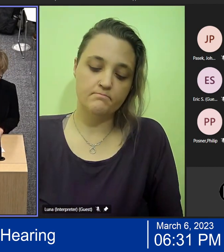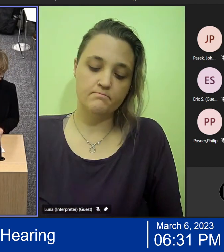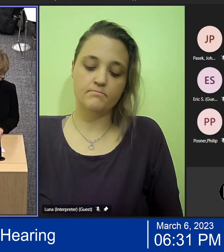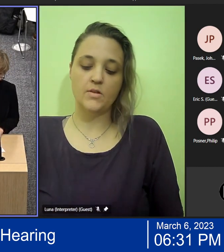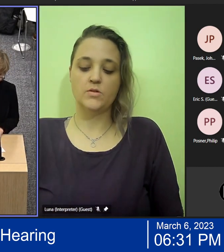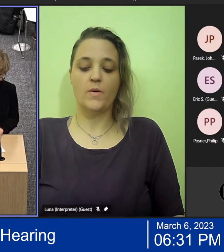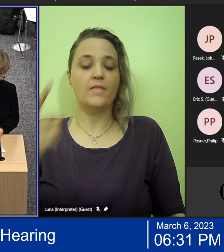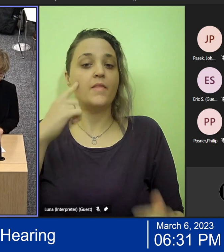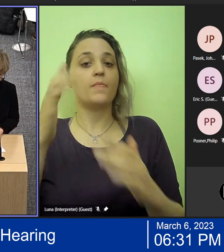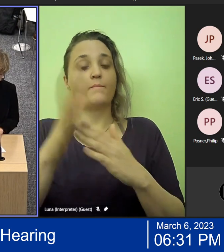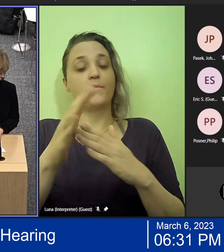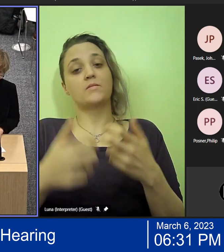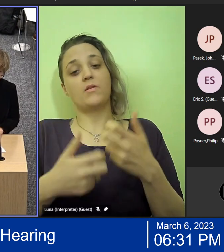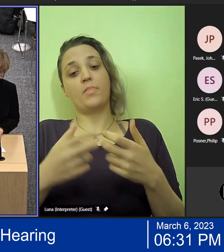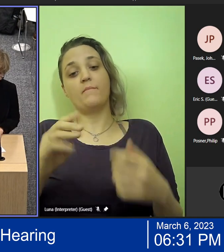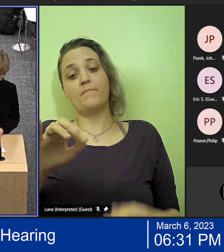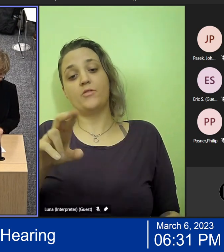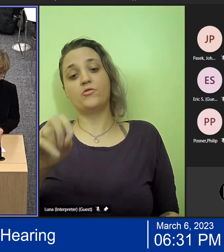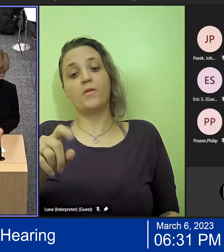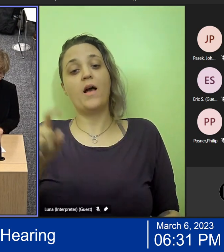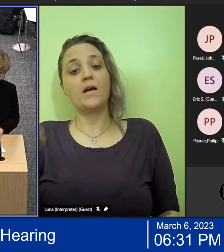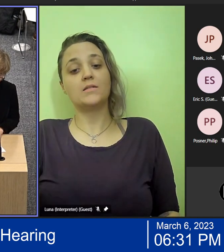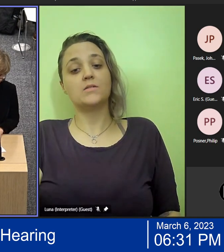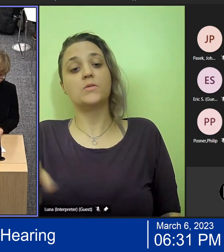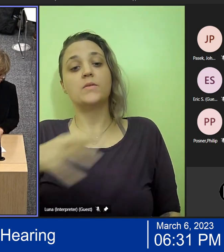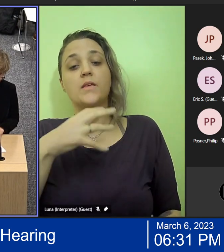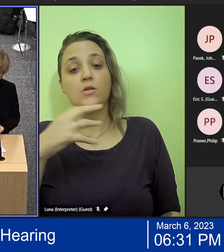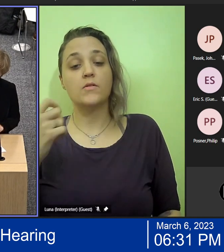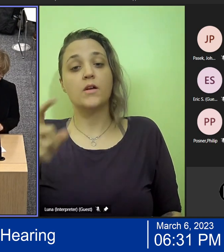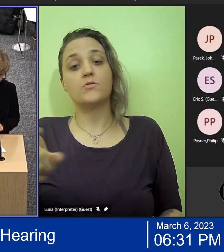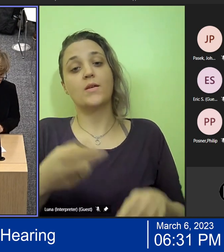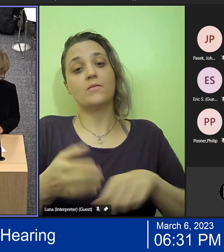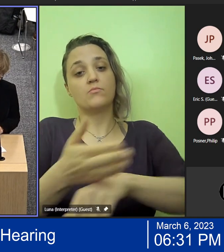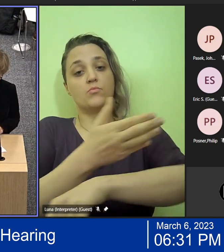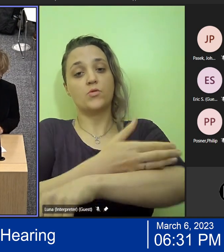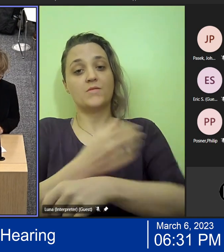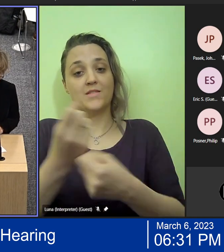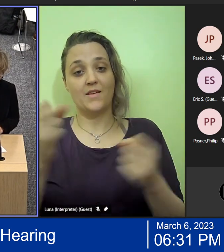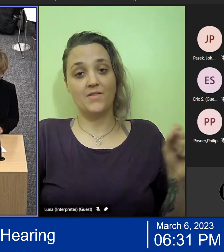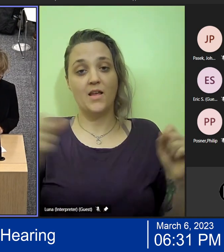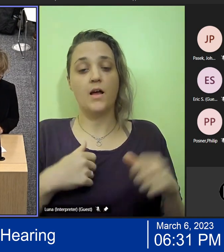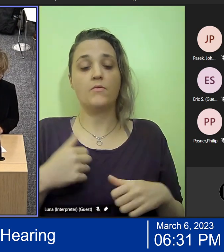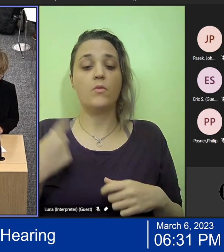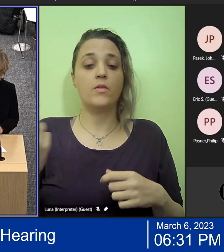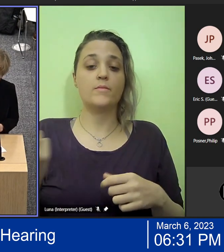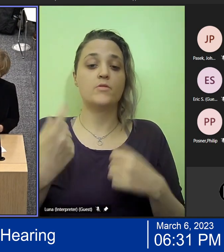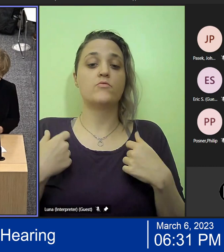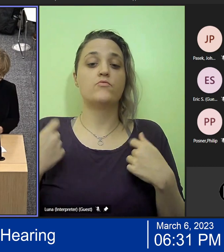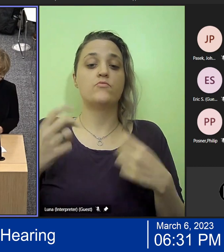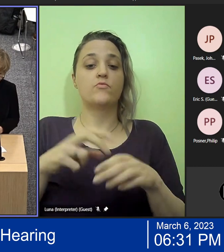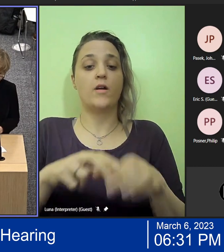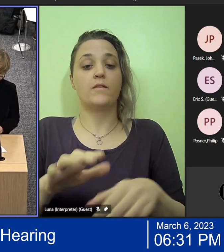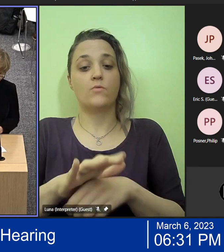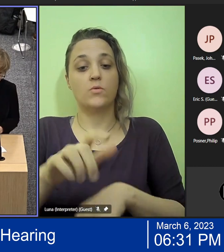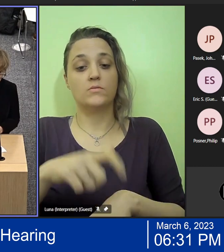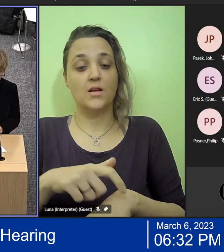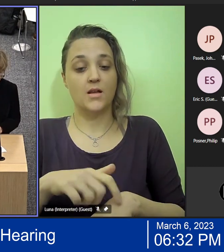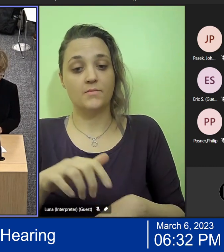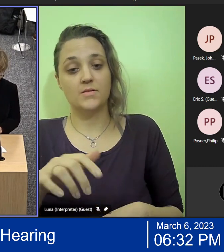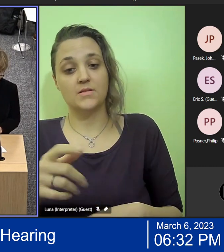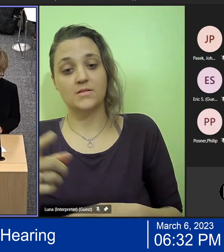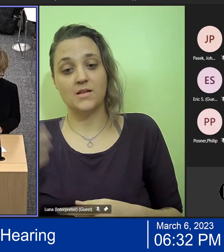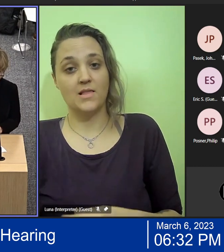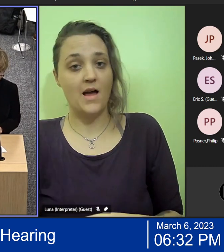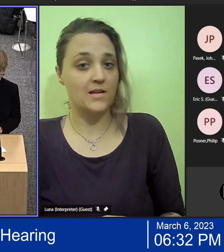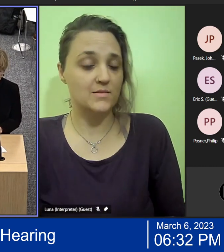that's a lot. I think the biggest problem that Metro's got to get over is that you've got to improve safety. I've only been riding it full